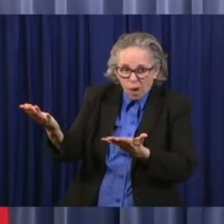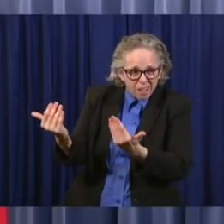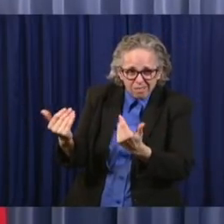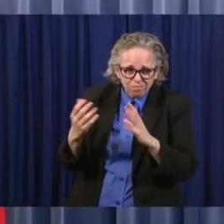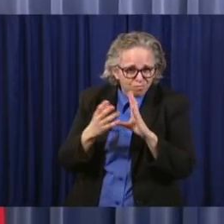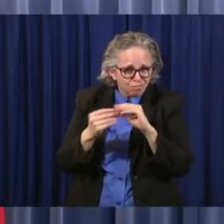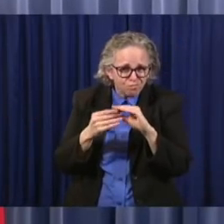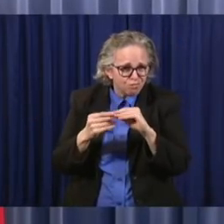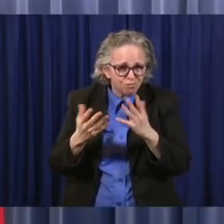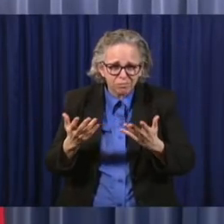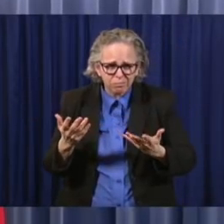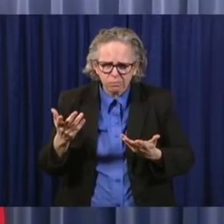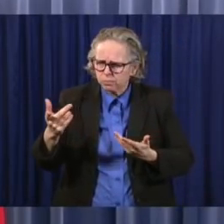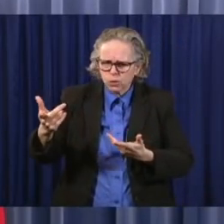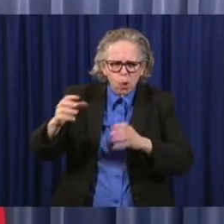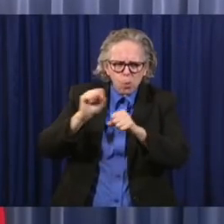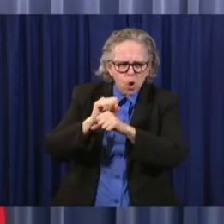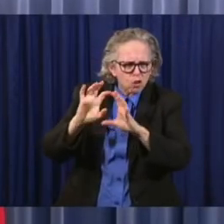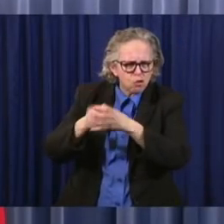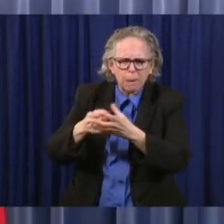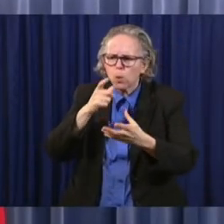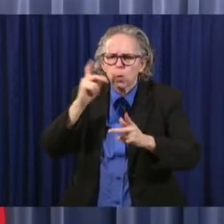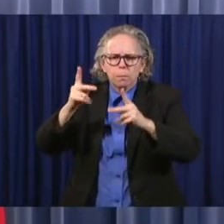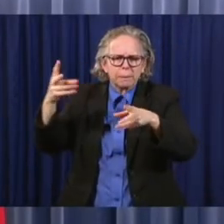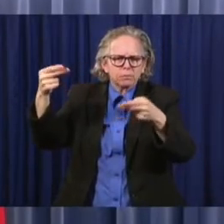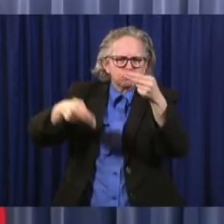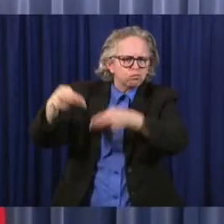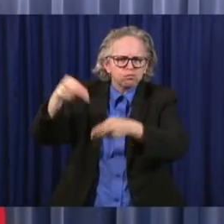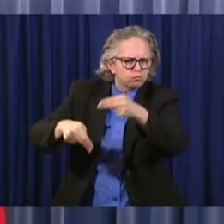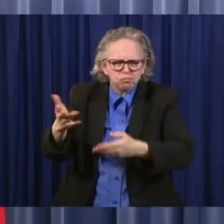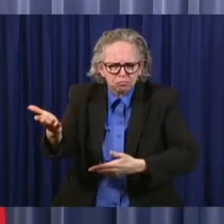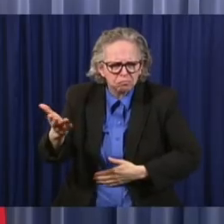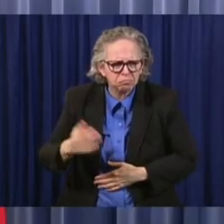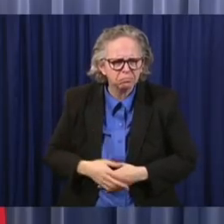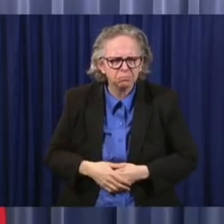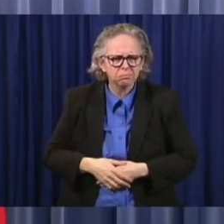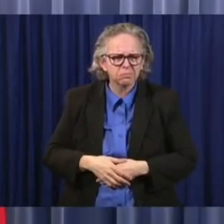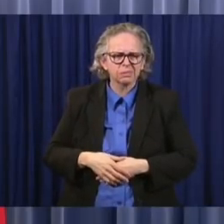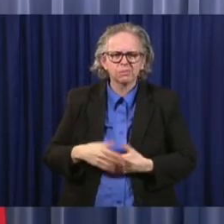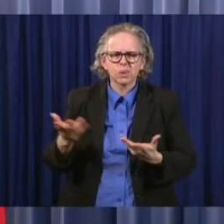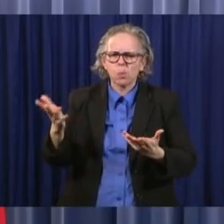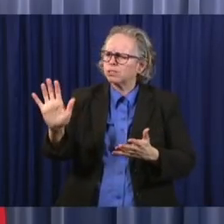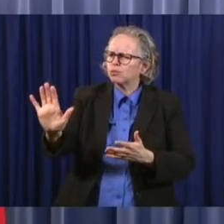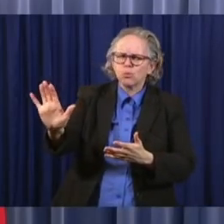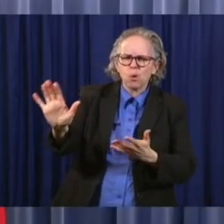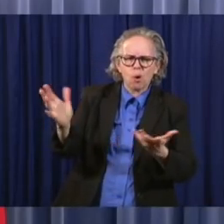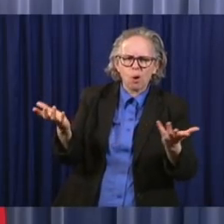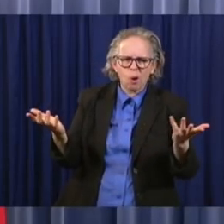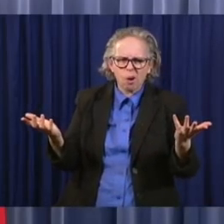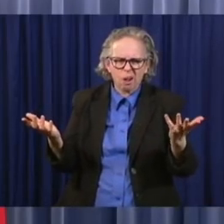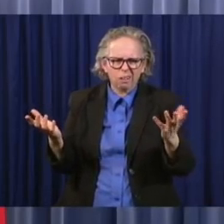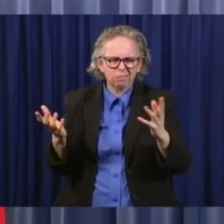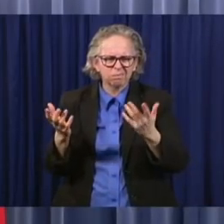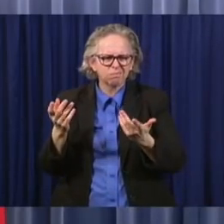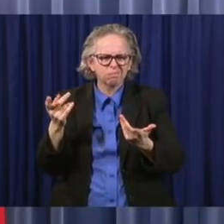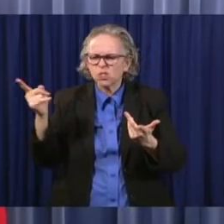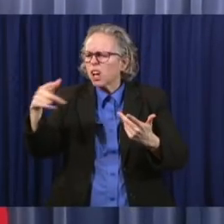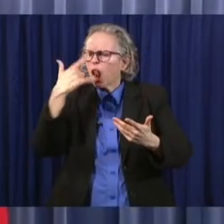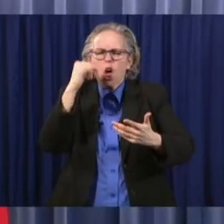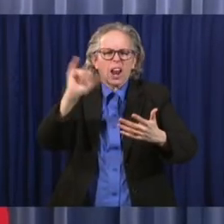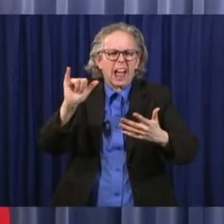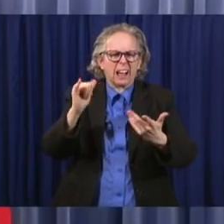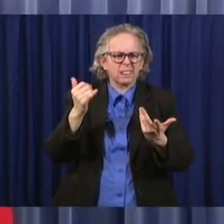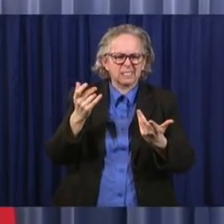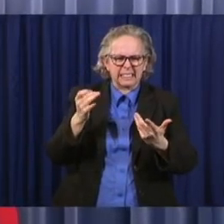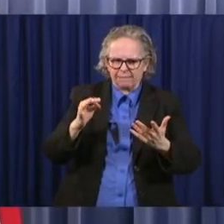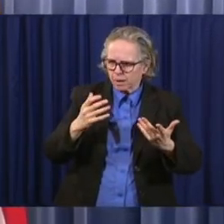and kind of who you pulled together, and kind of what will be different when customers come in,